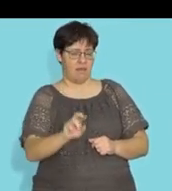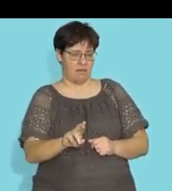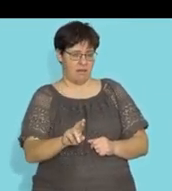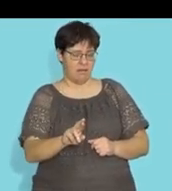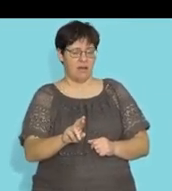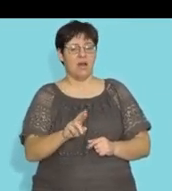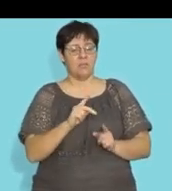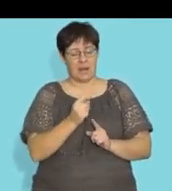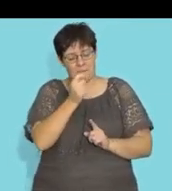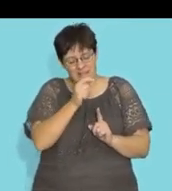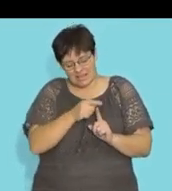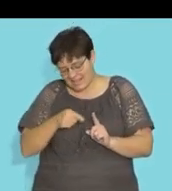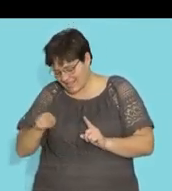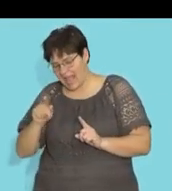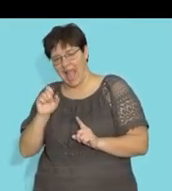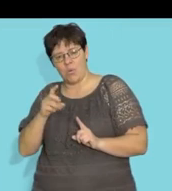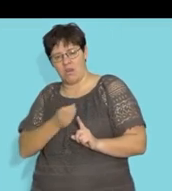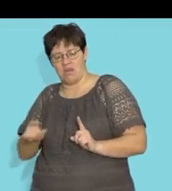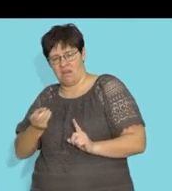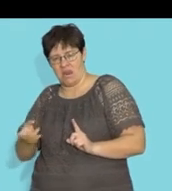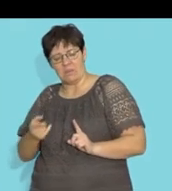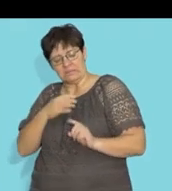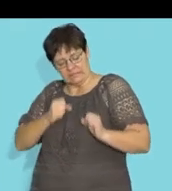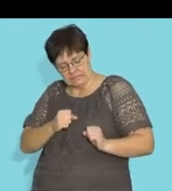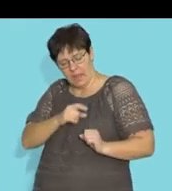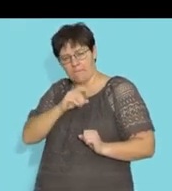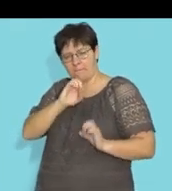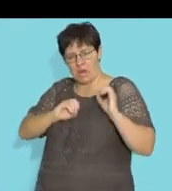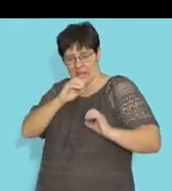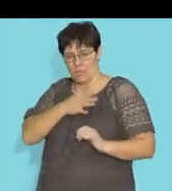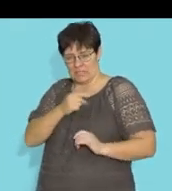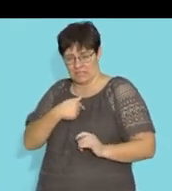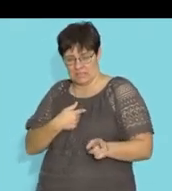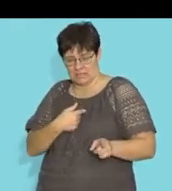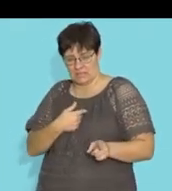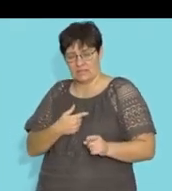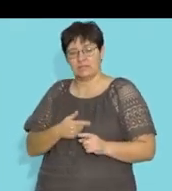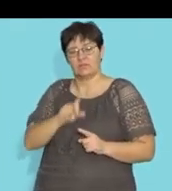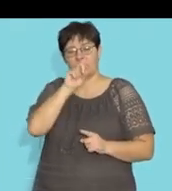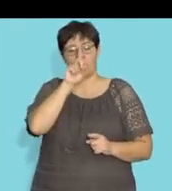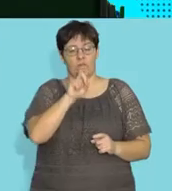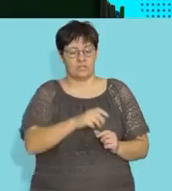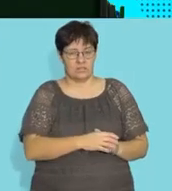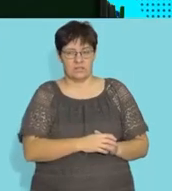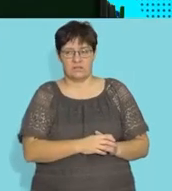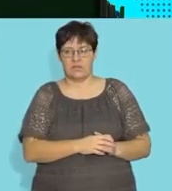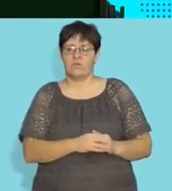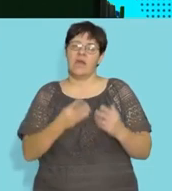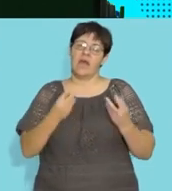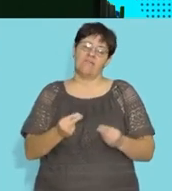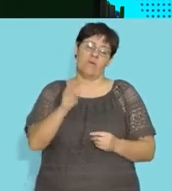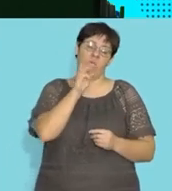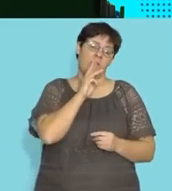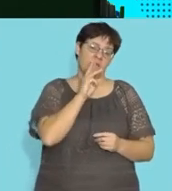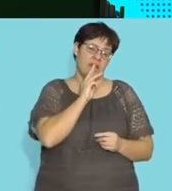go over into the hydronium ions and hydroxide ions. So the question here is, if we have